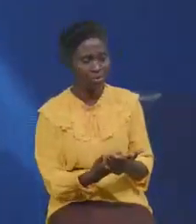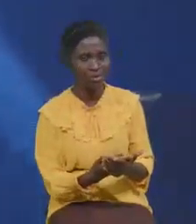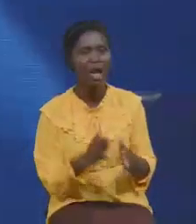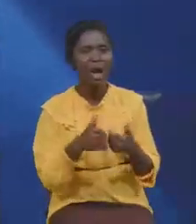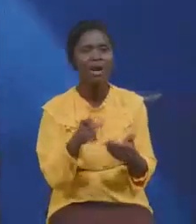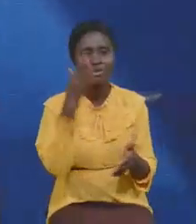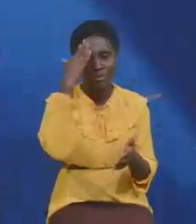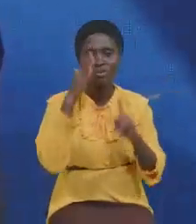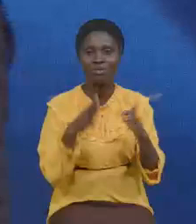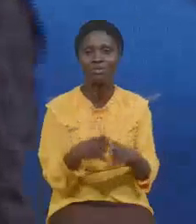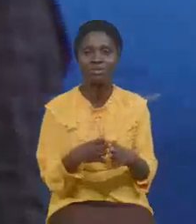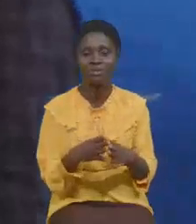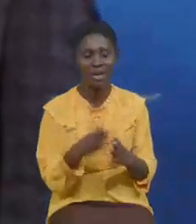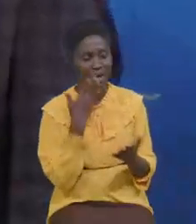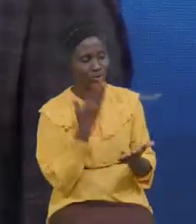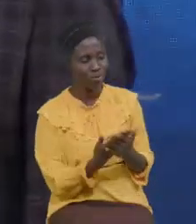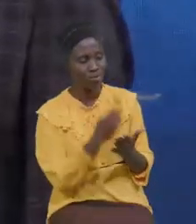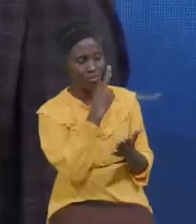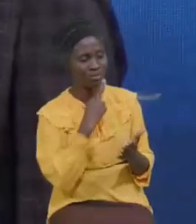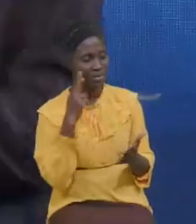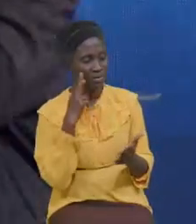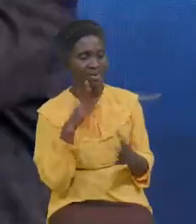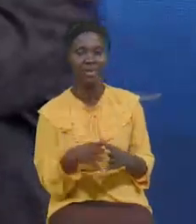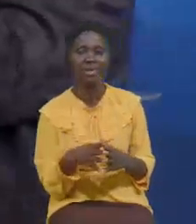good restaurant? You say, no,